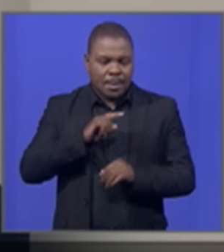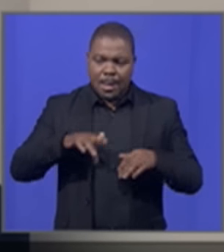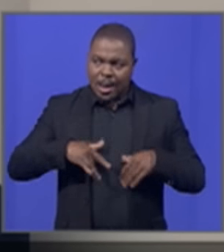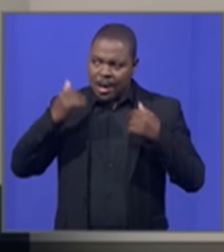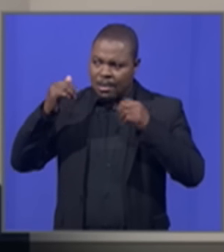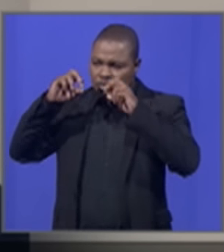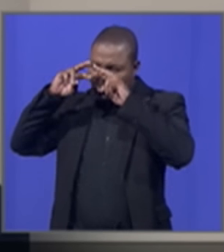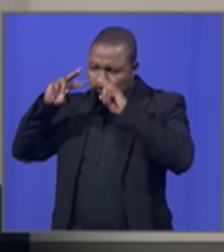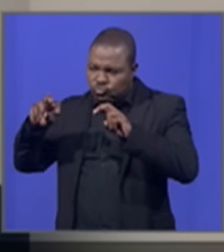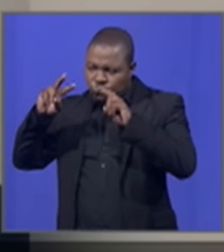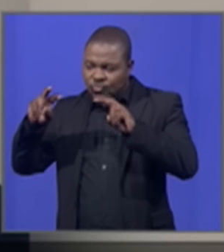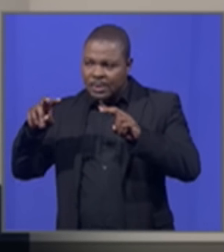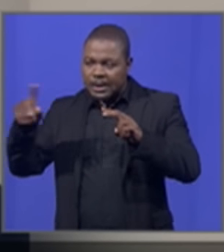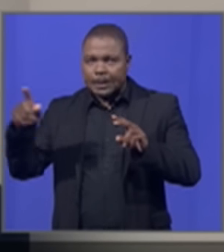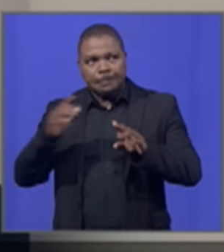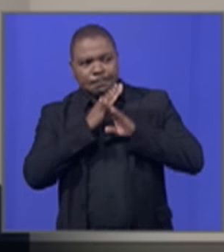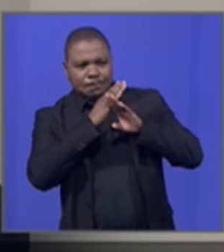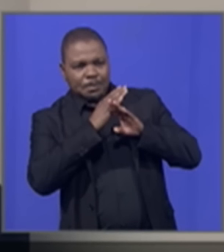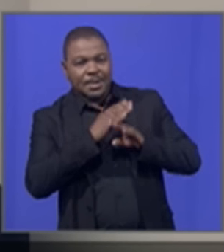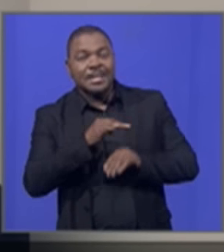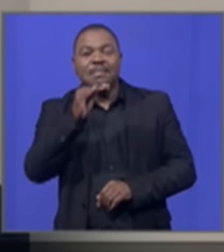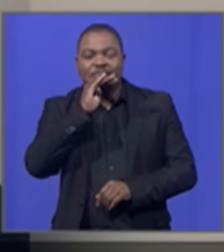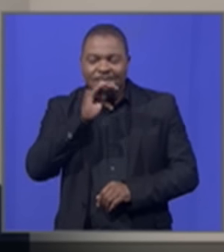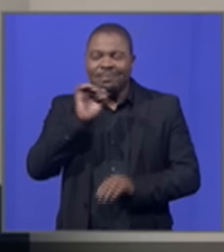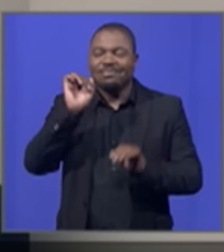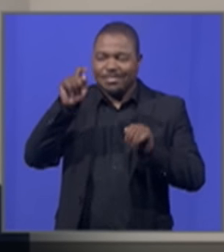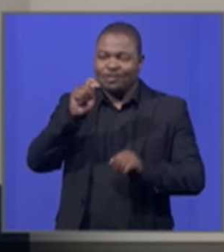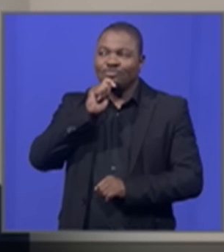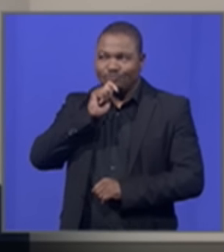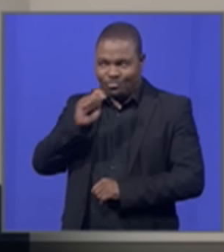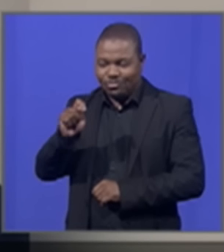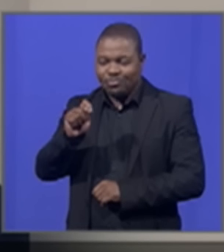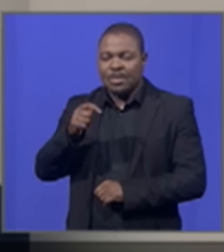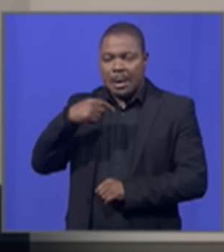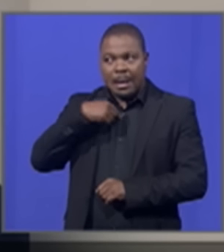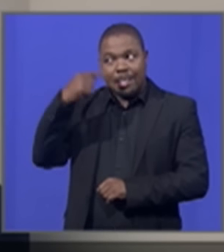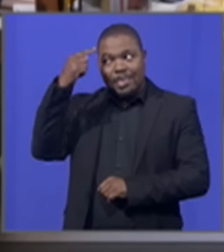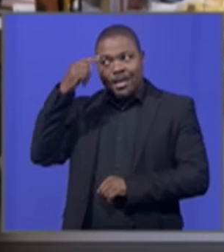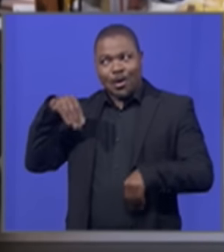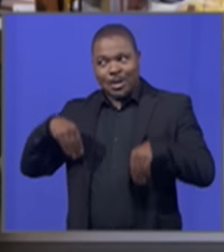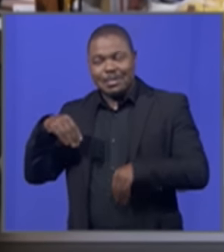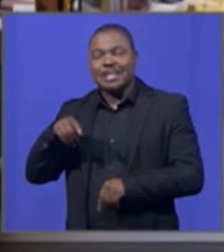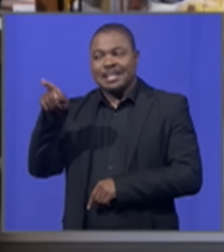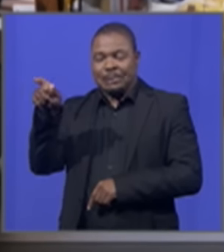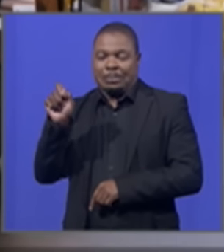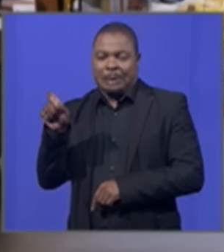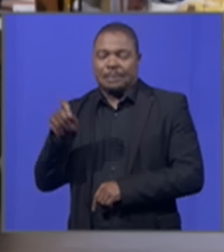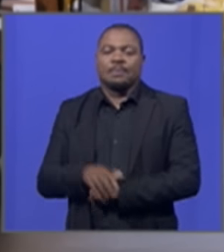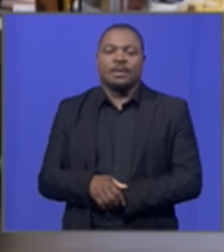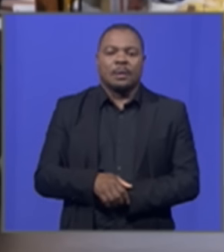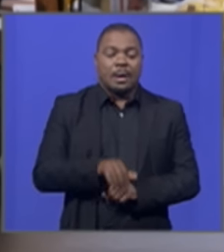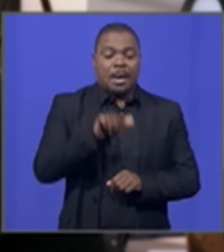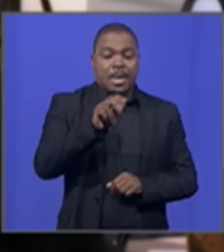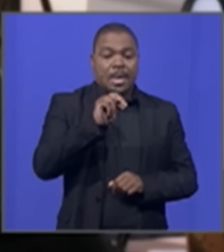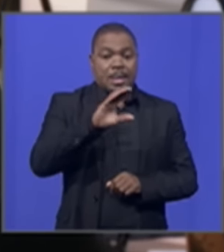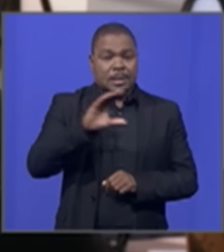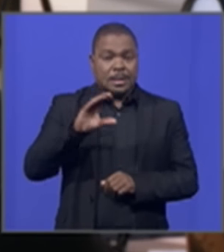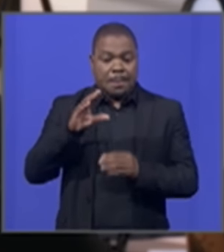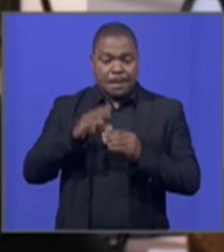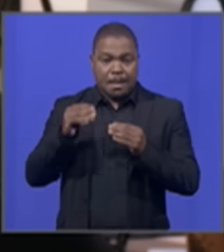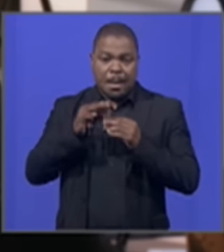lifestyle audit, that seems to confirm what one thinks one really knows already. Lekoko la ANC mo provinceng la re le